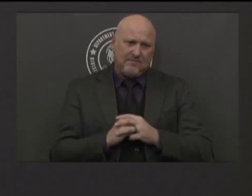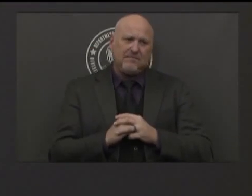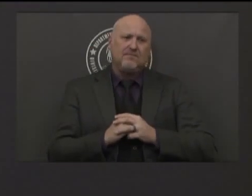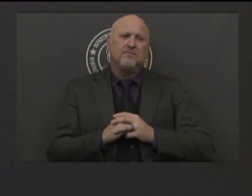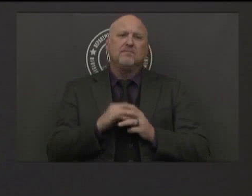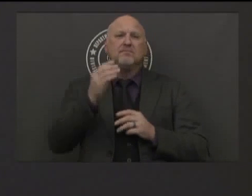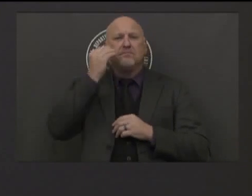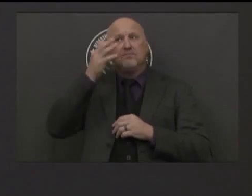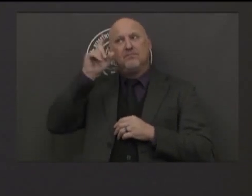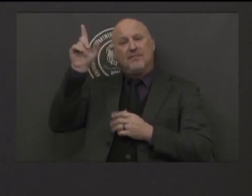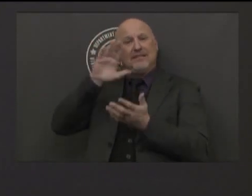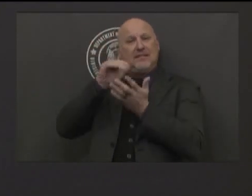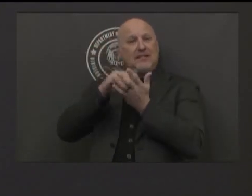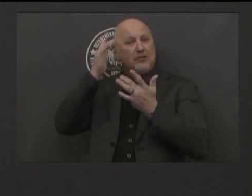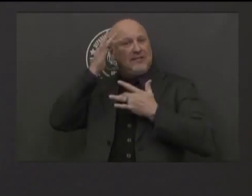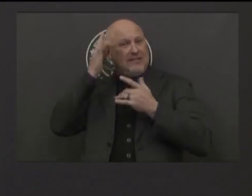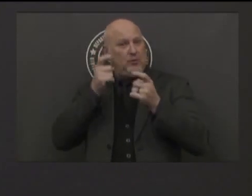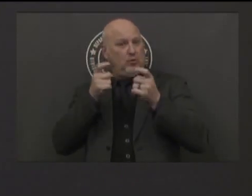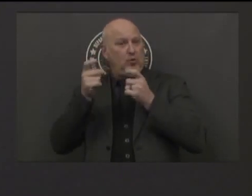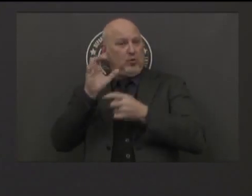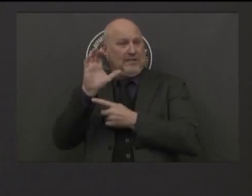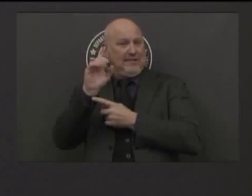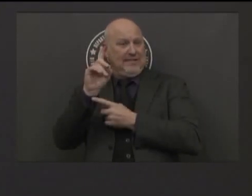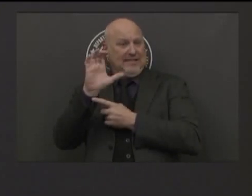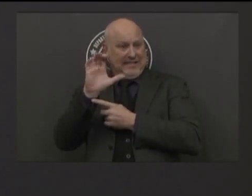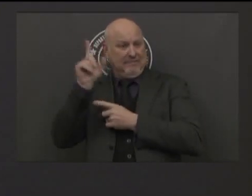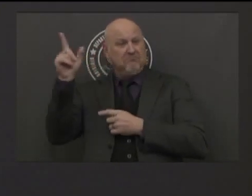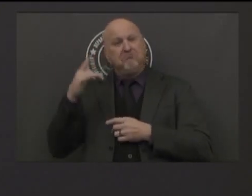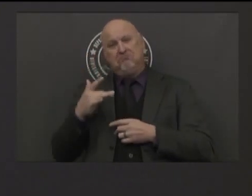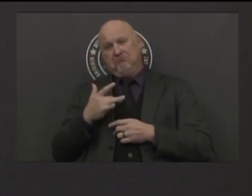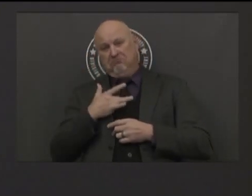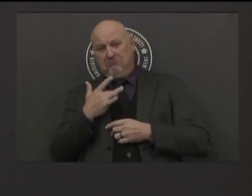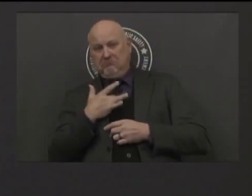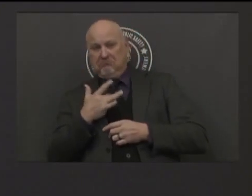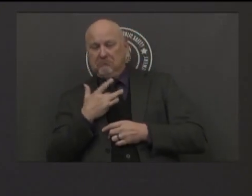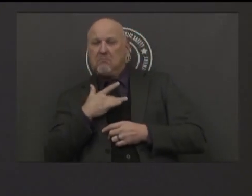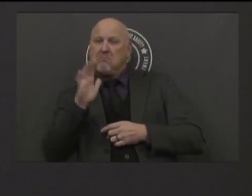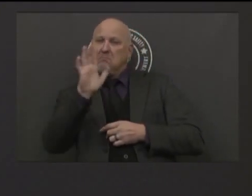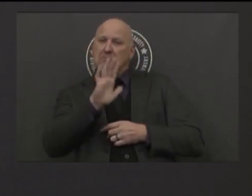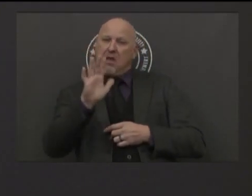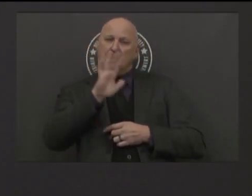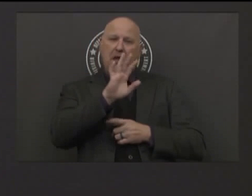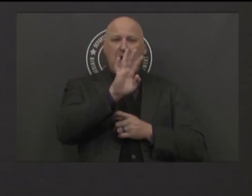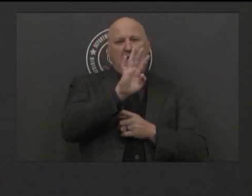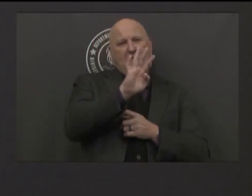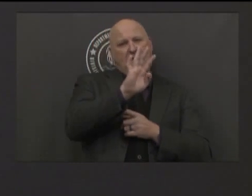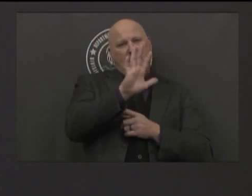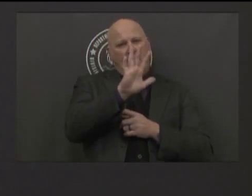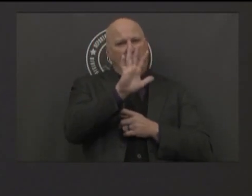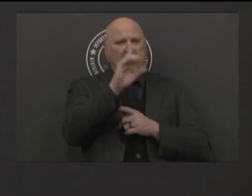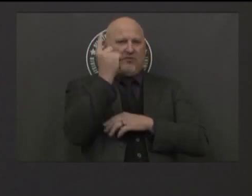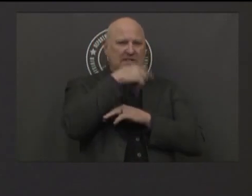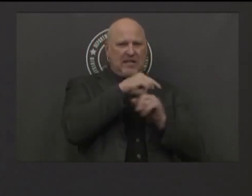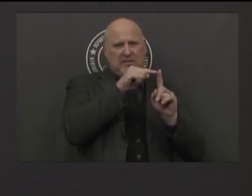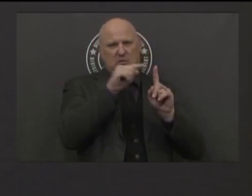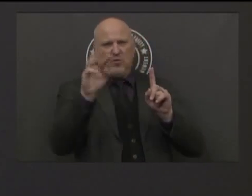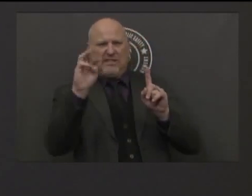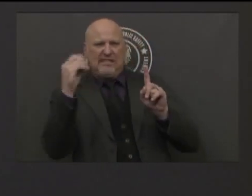next few months, maybe the next 45 to 60 days, may be the toughest stretch of all.